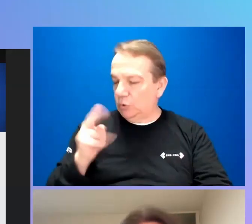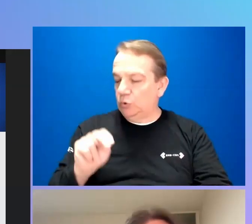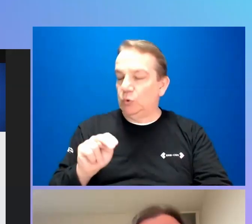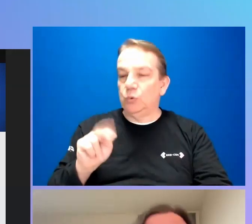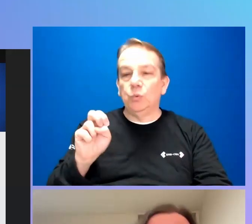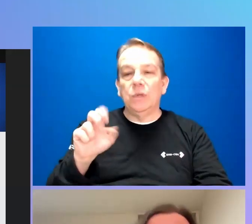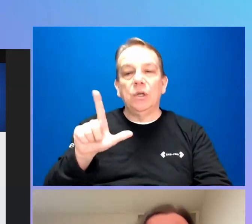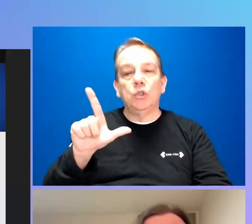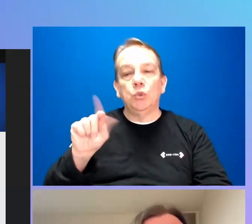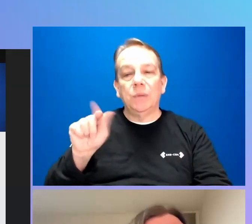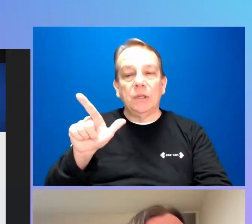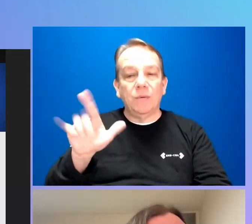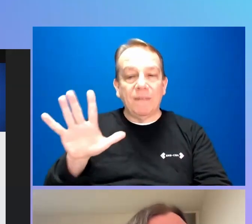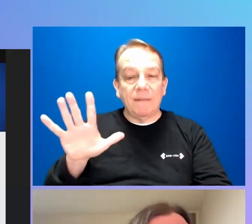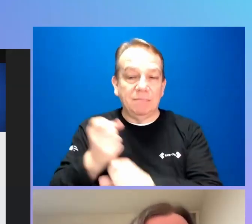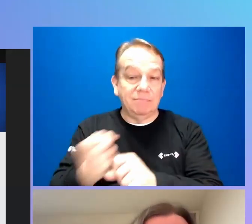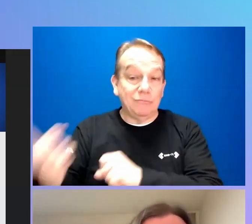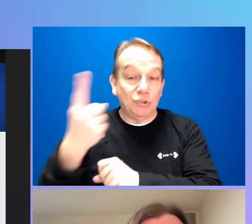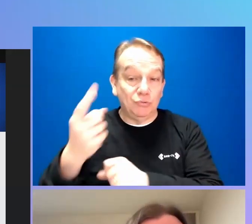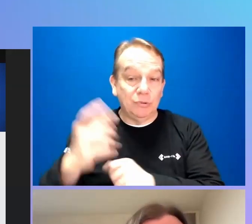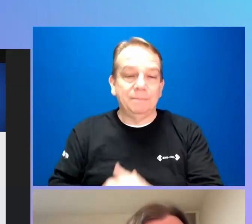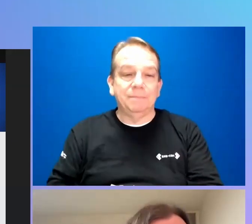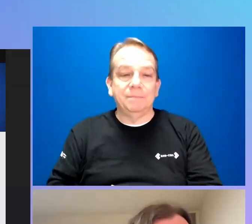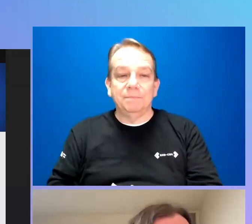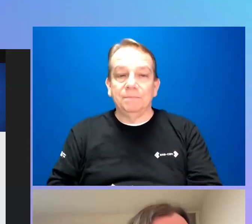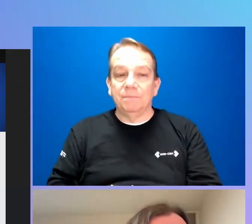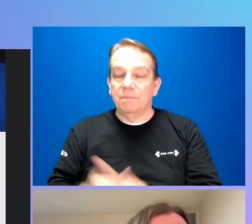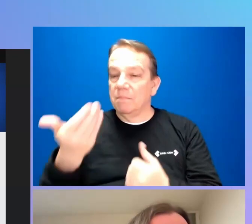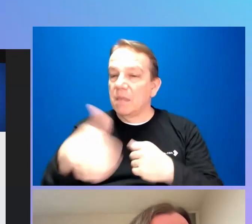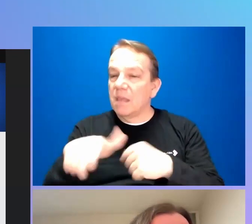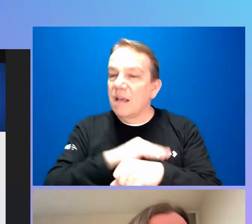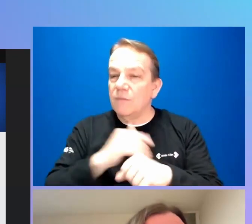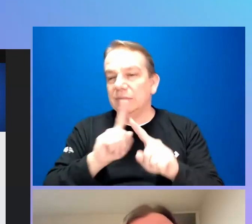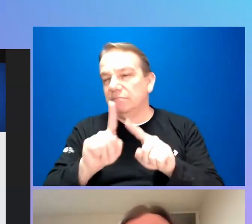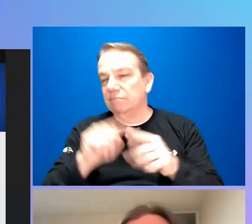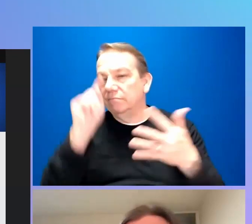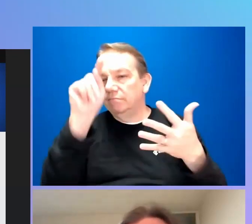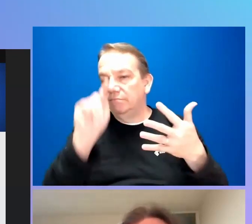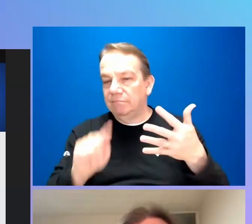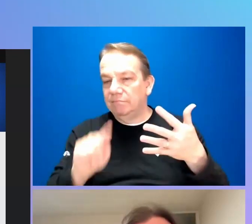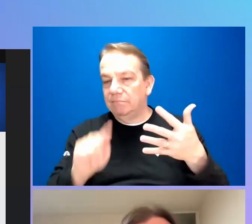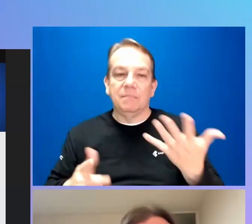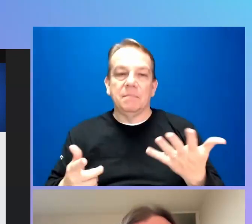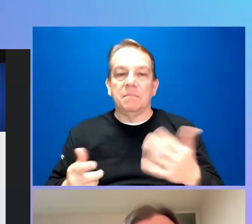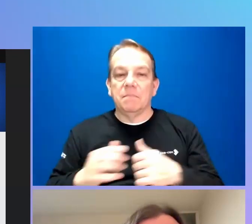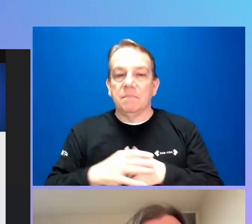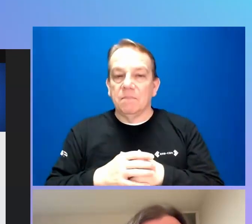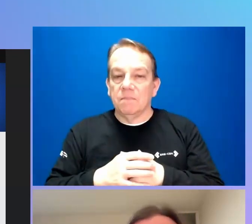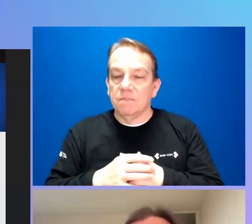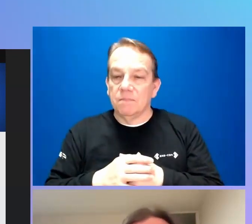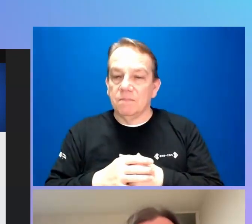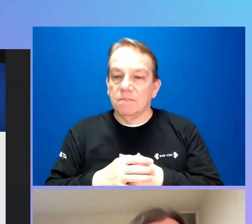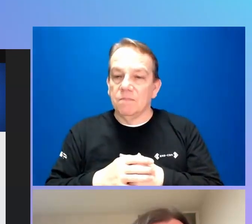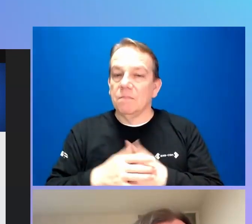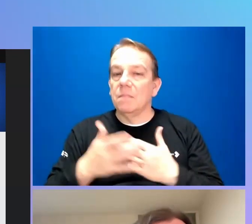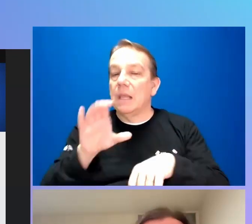so a year from now. And it covered lots of things. It covers not just web, it covers